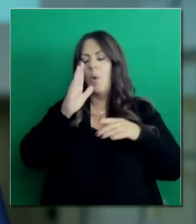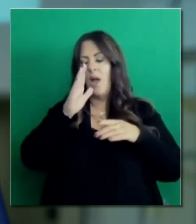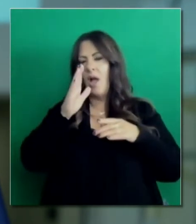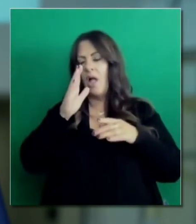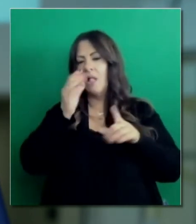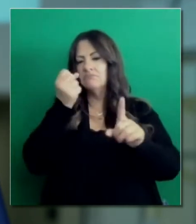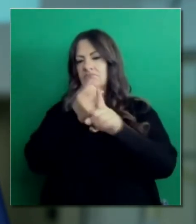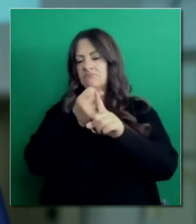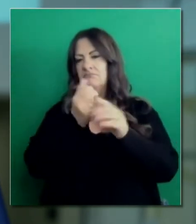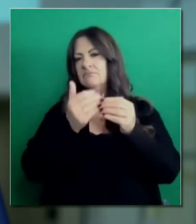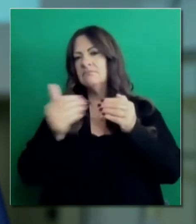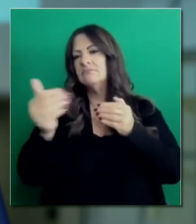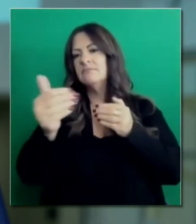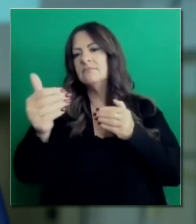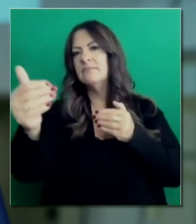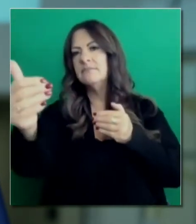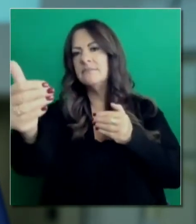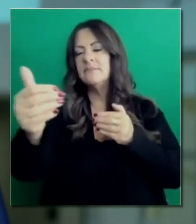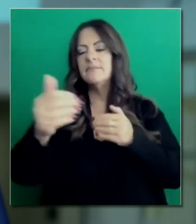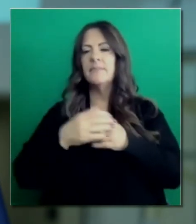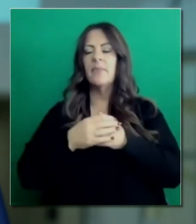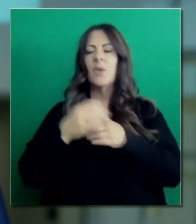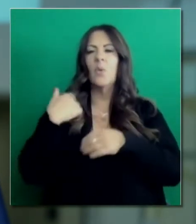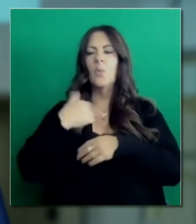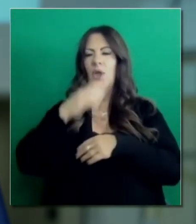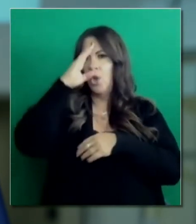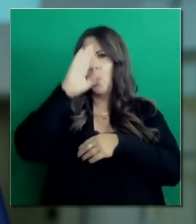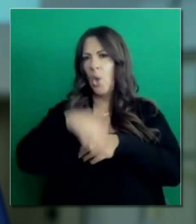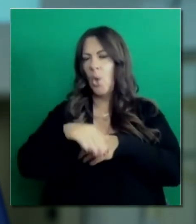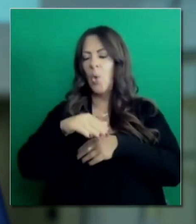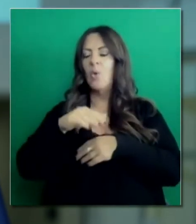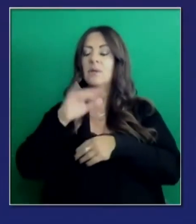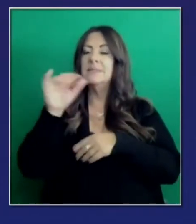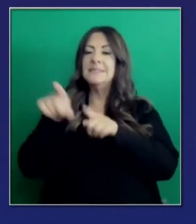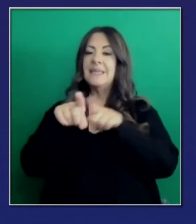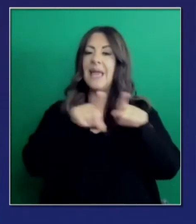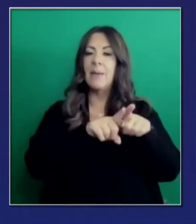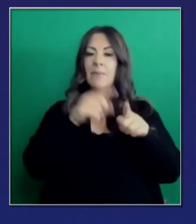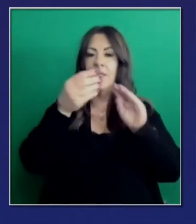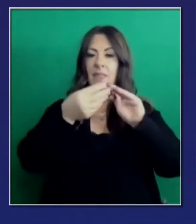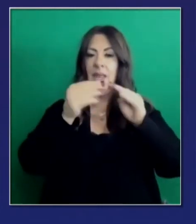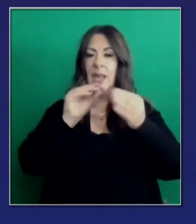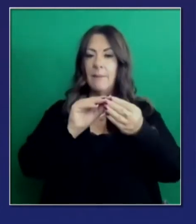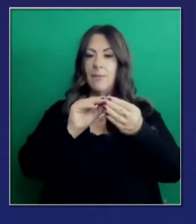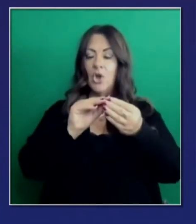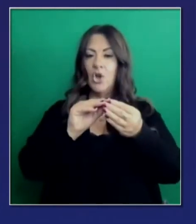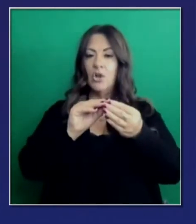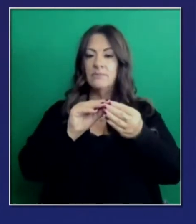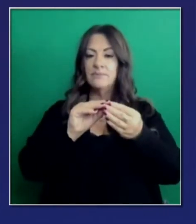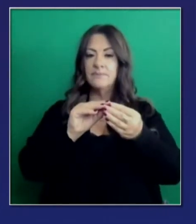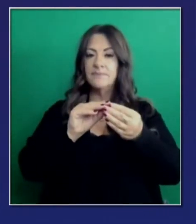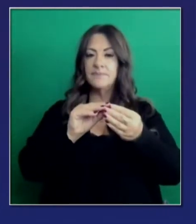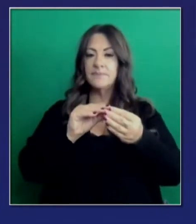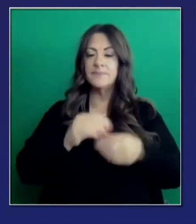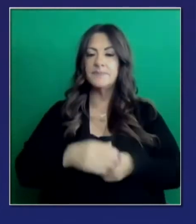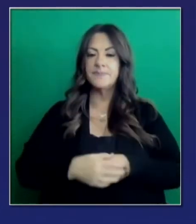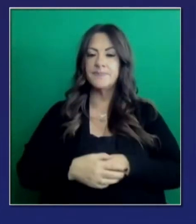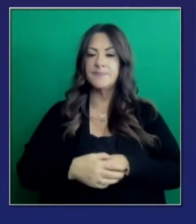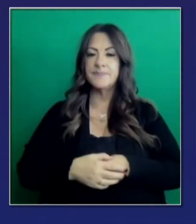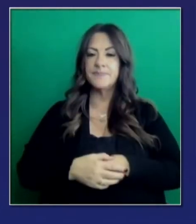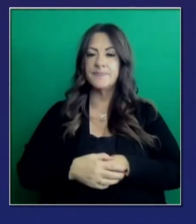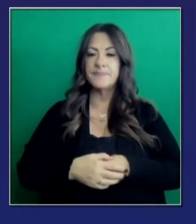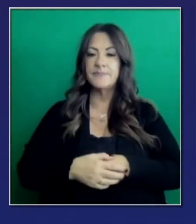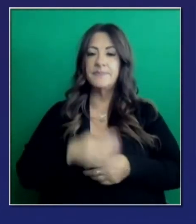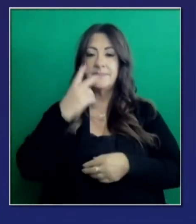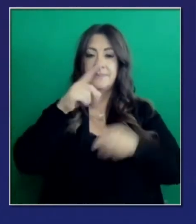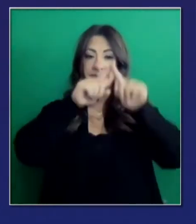numbers, we can see the data that you see on your screen, this slide that shows where we anticipate, based on our